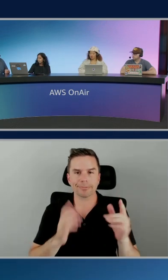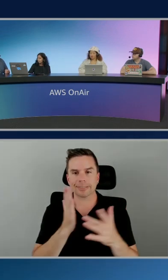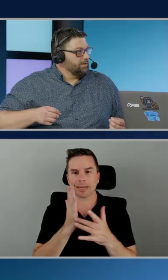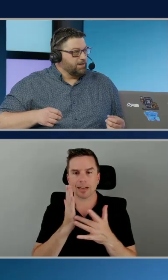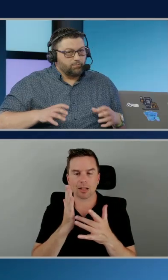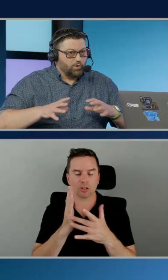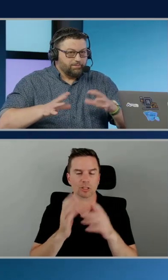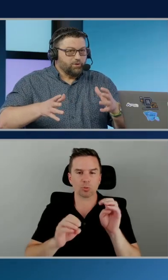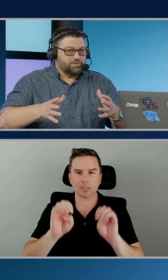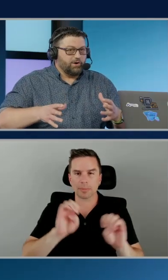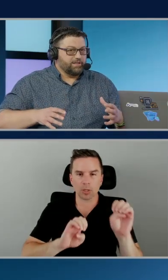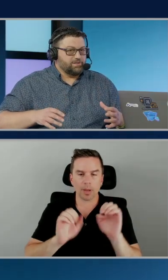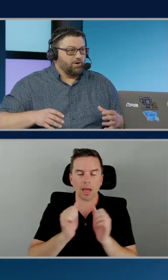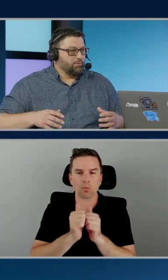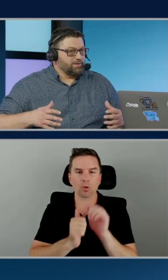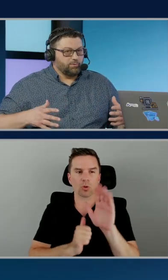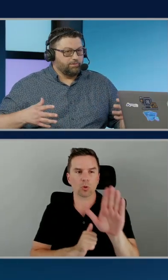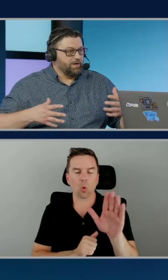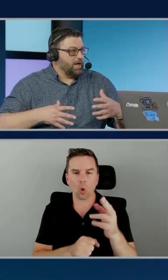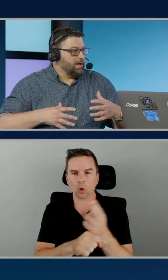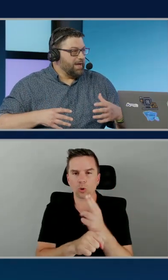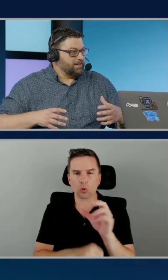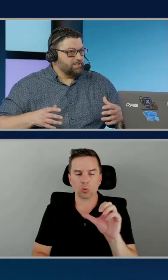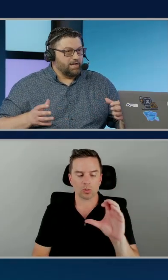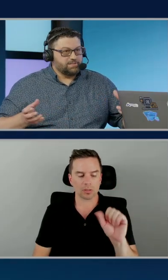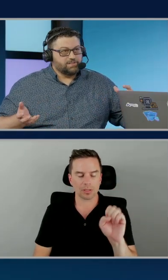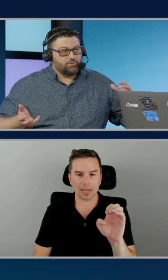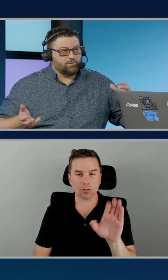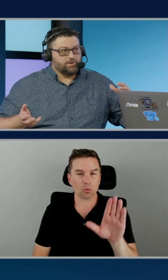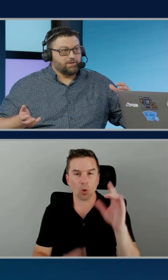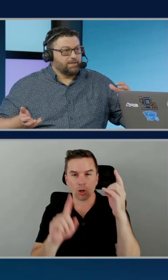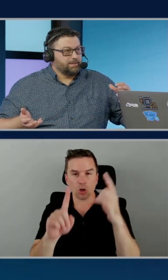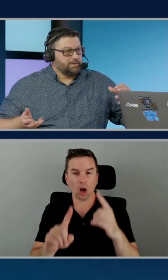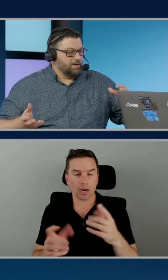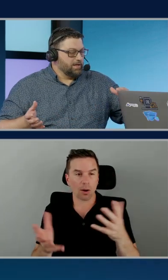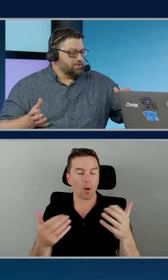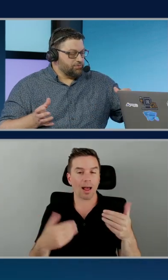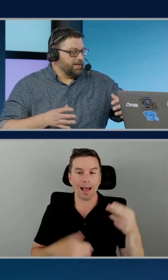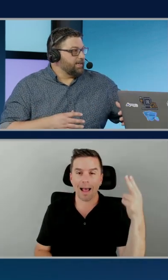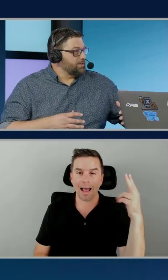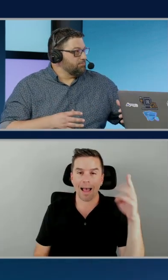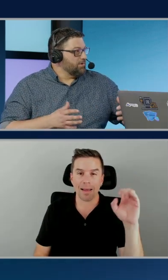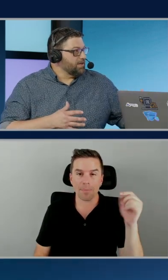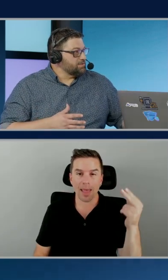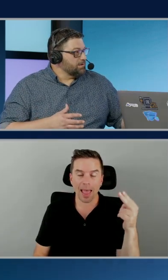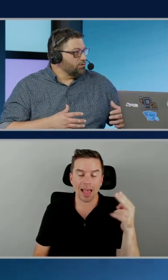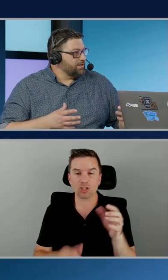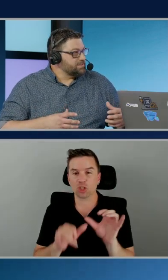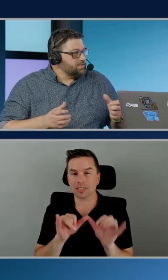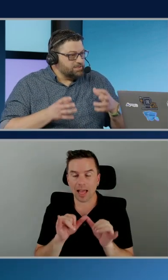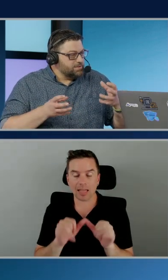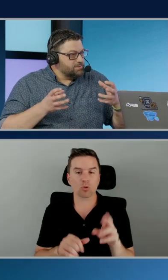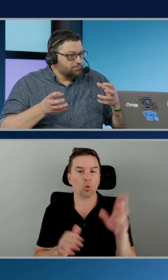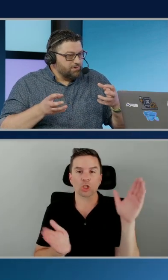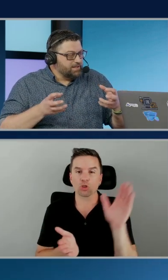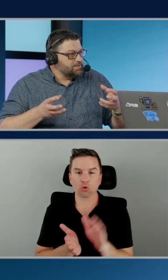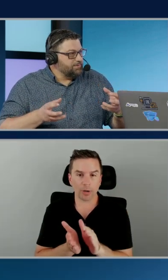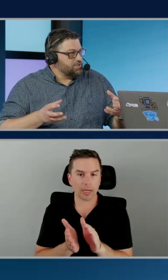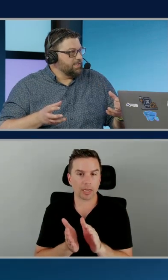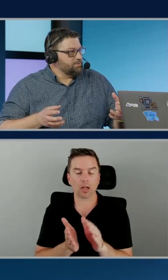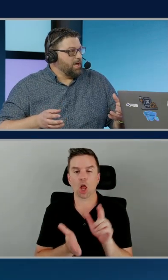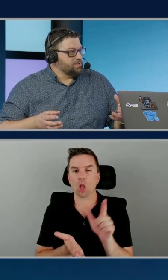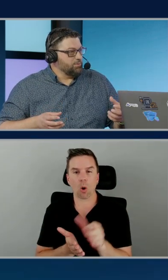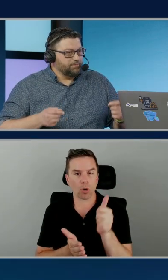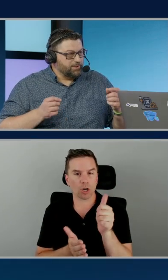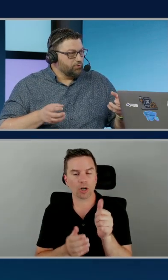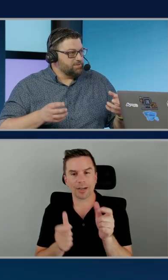case, right? Whatever your targets are, whether you want to run higher batch sizes or shrink and run on lower instances to run as